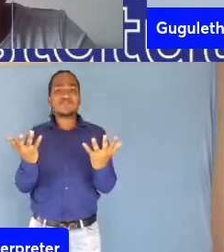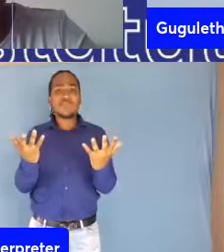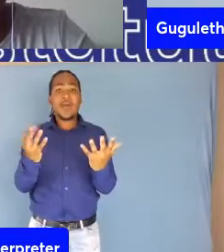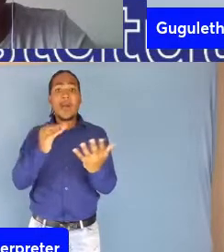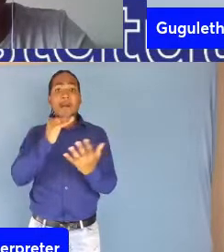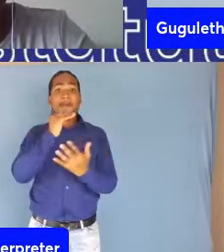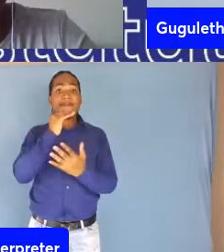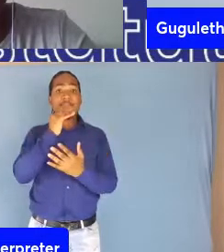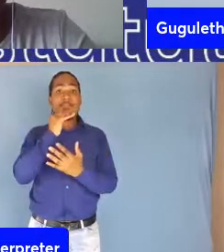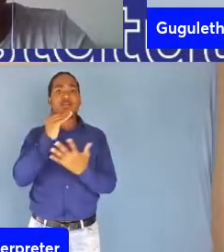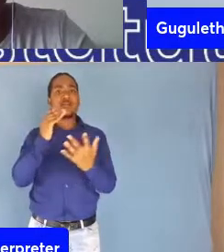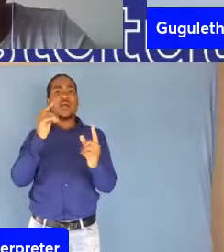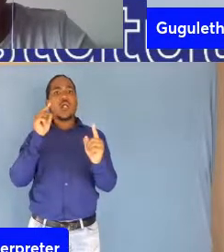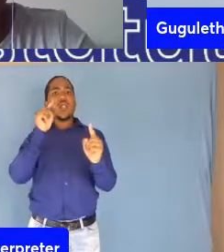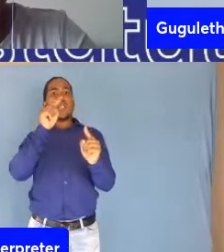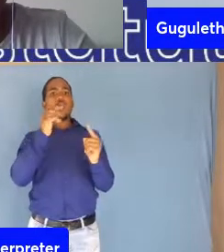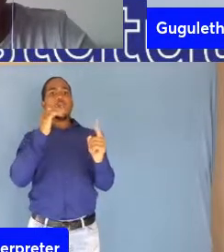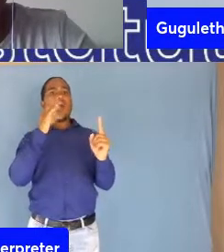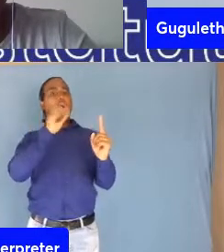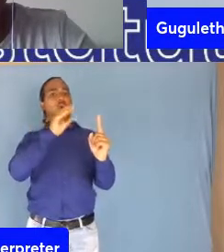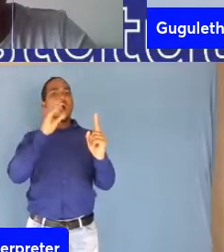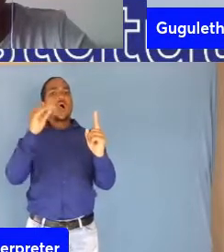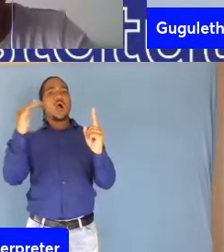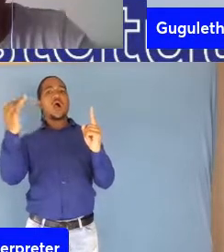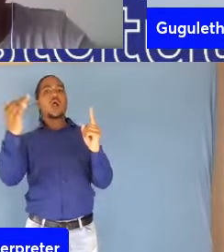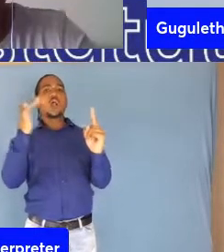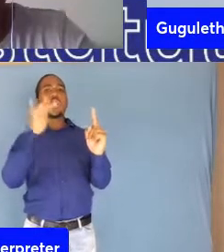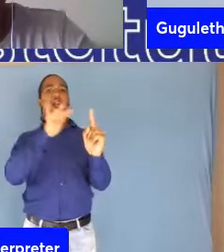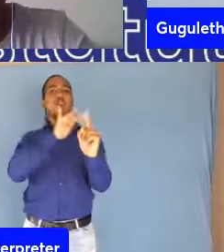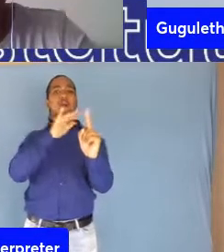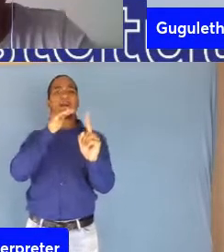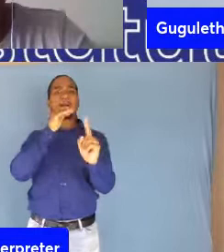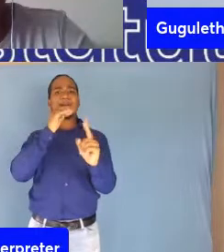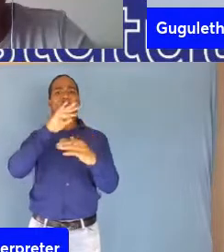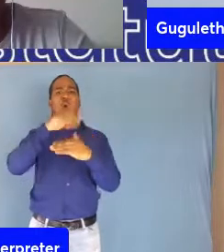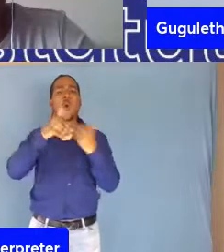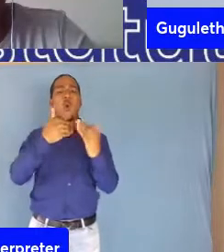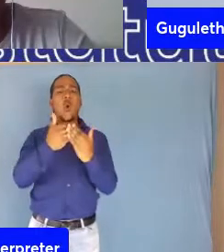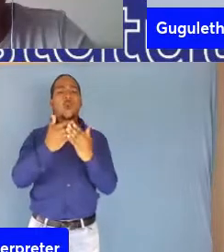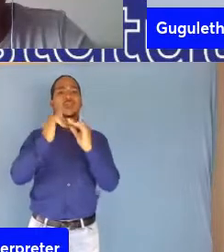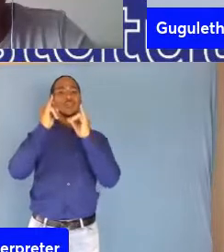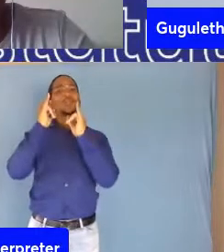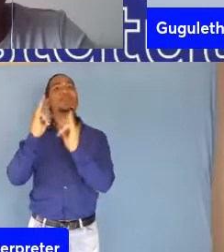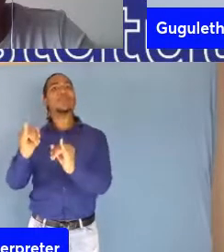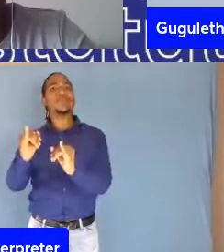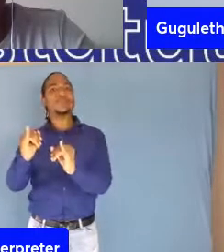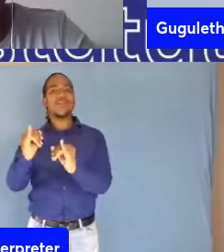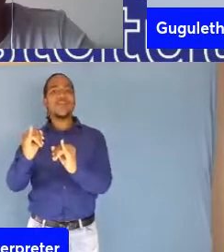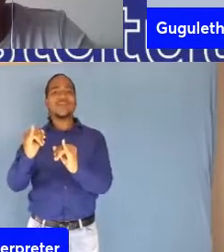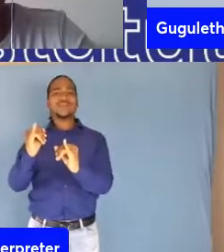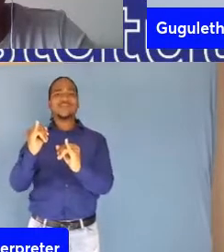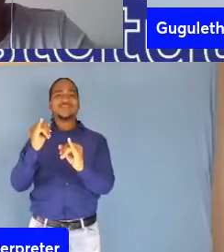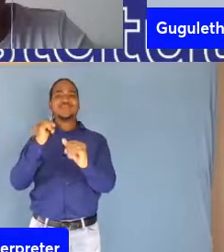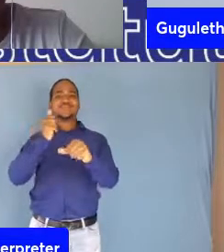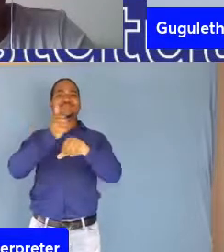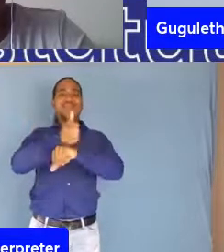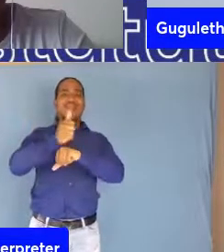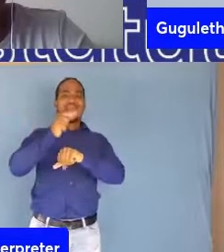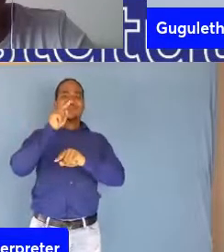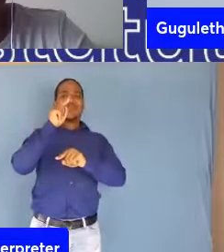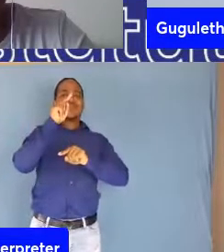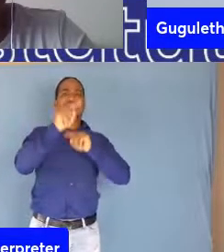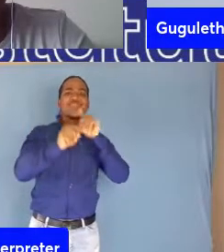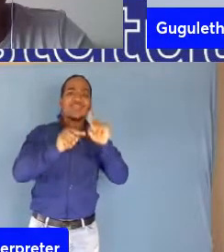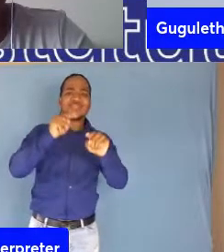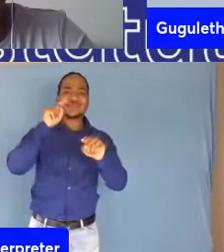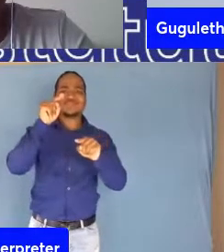her. And with ugly gestures of pointing and doing this and